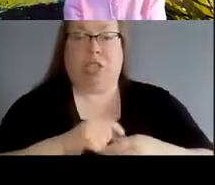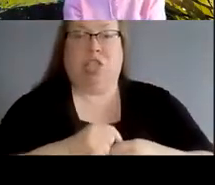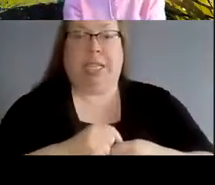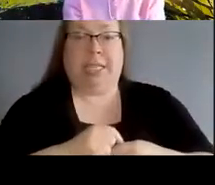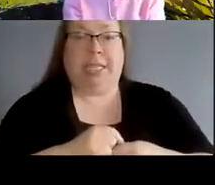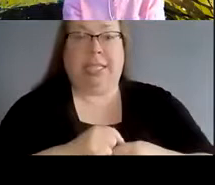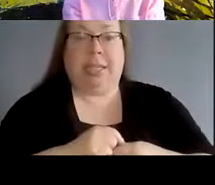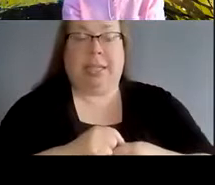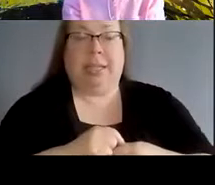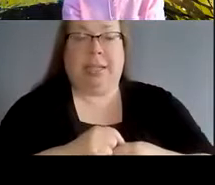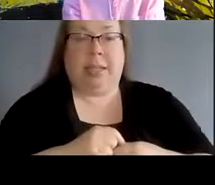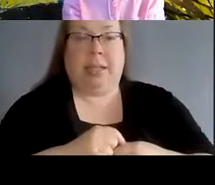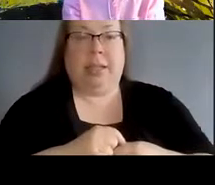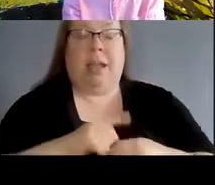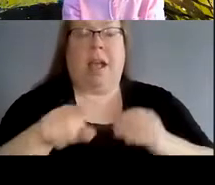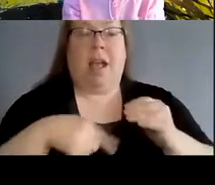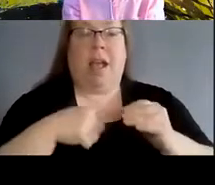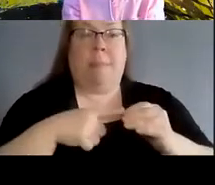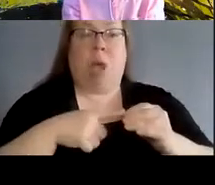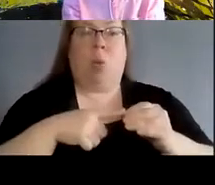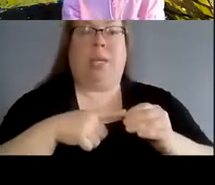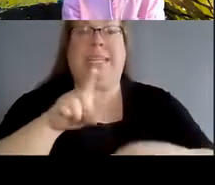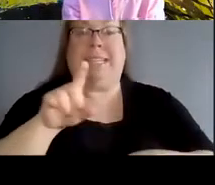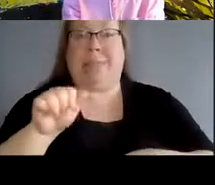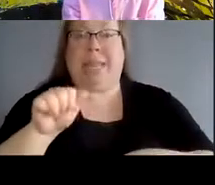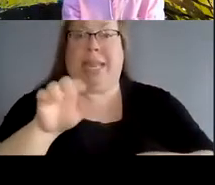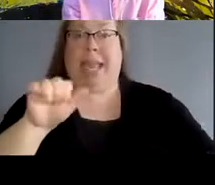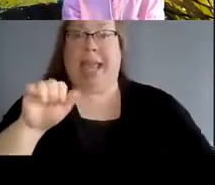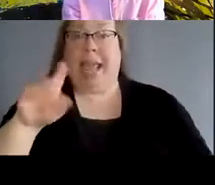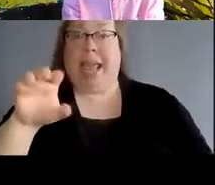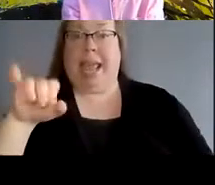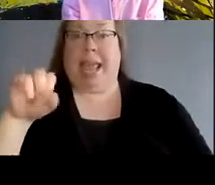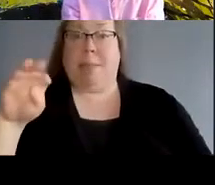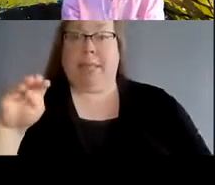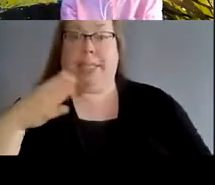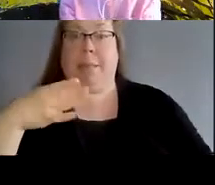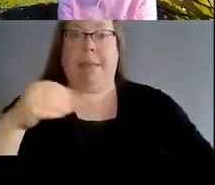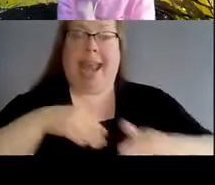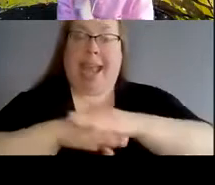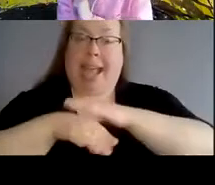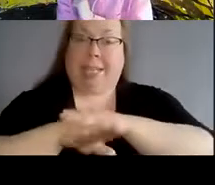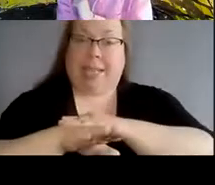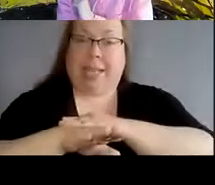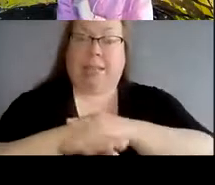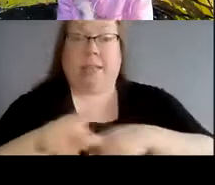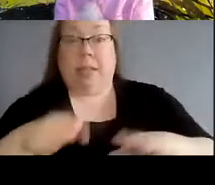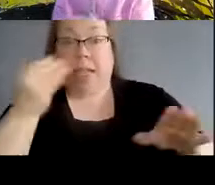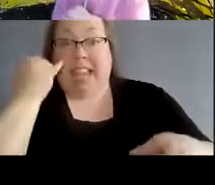topics of disability, ableism, and access. And then we're going to break